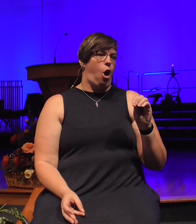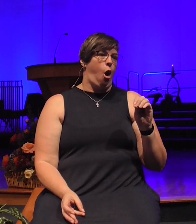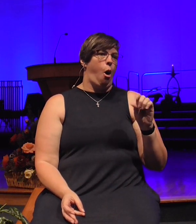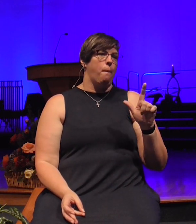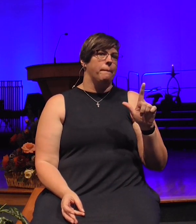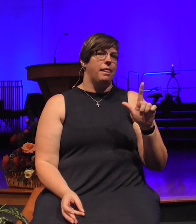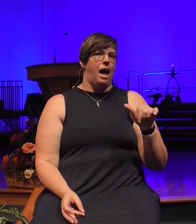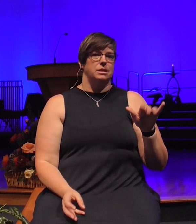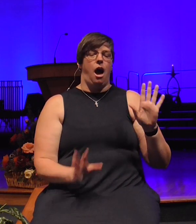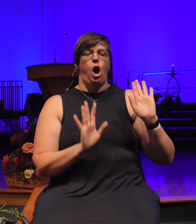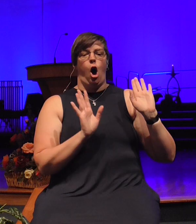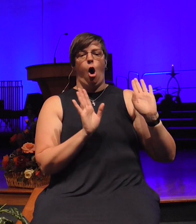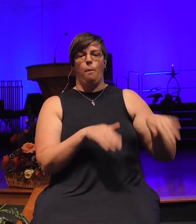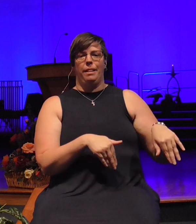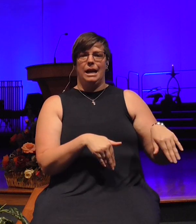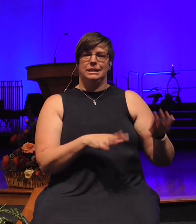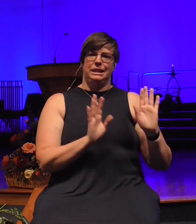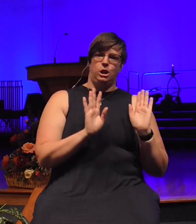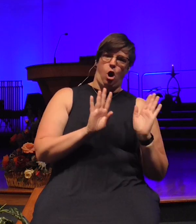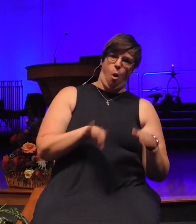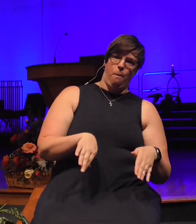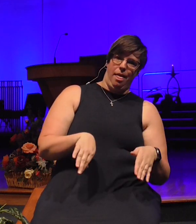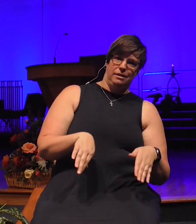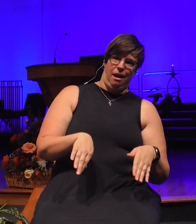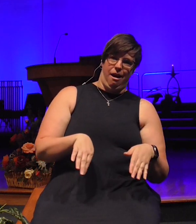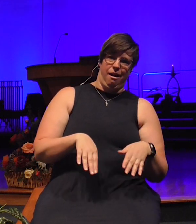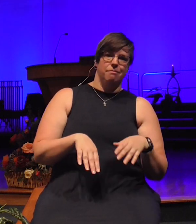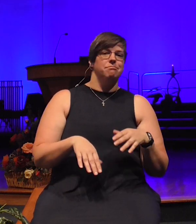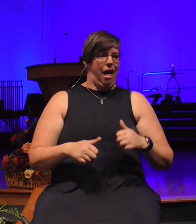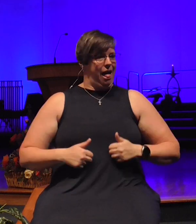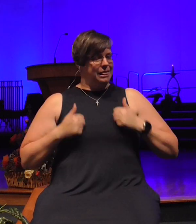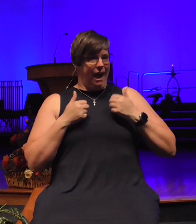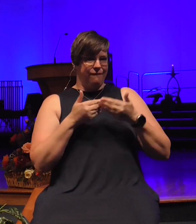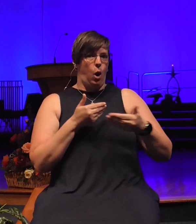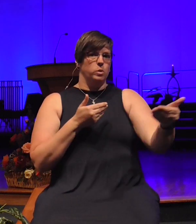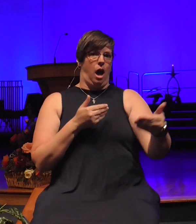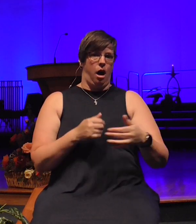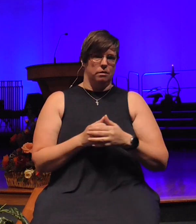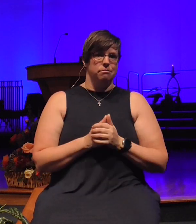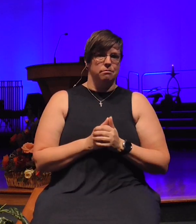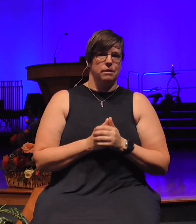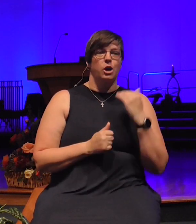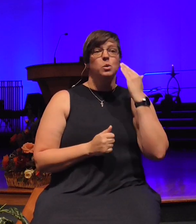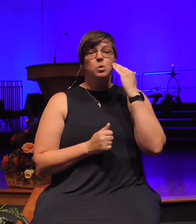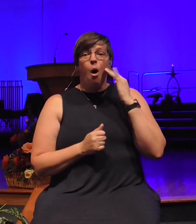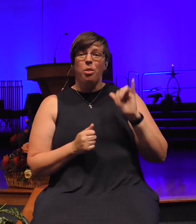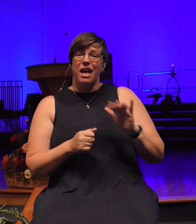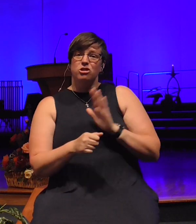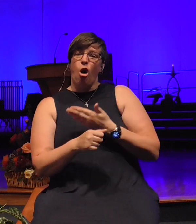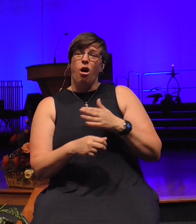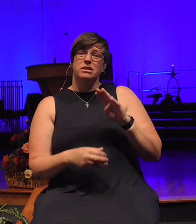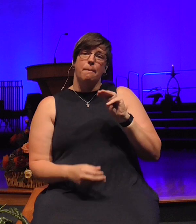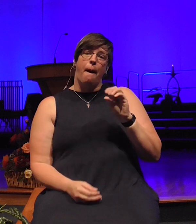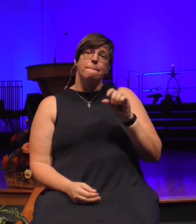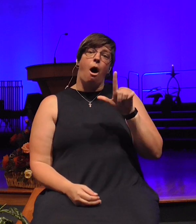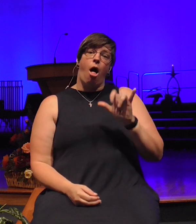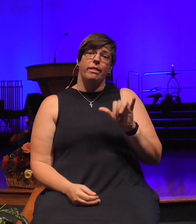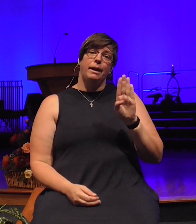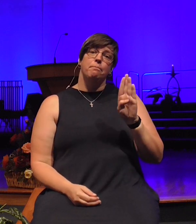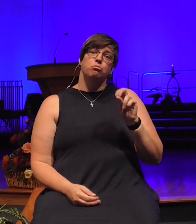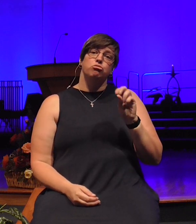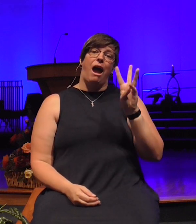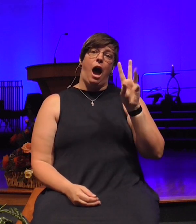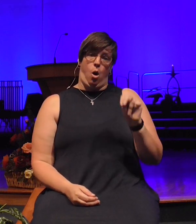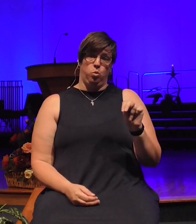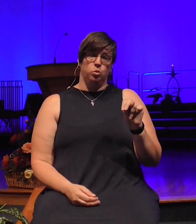obla-da, life goes on. And if you know the song, you know it's about Molly Brown and